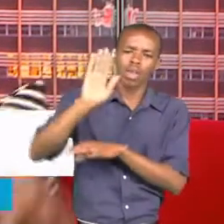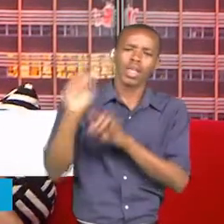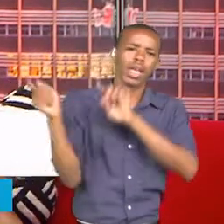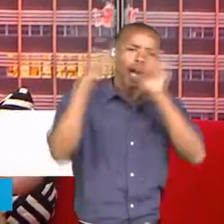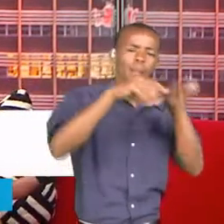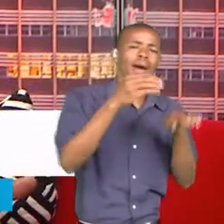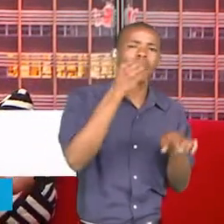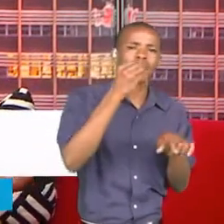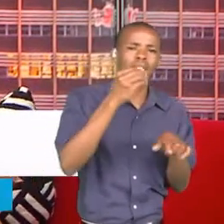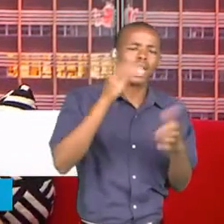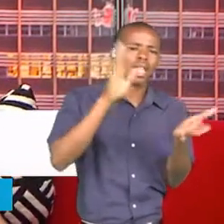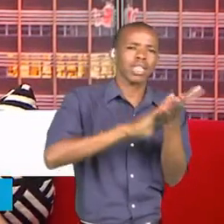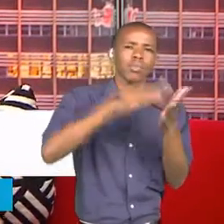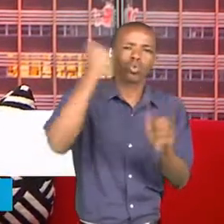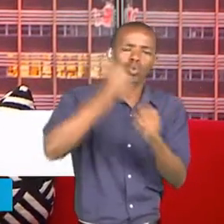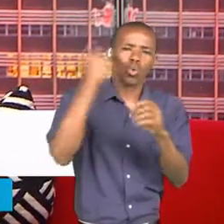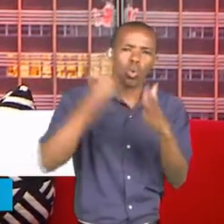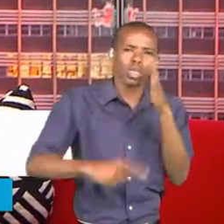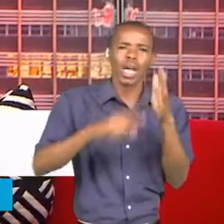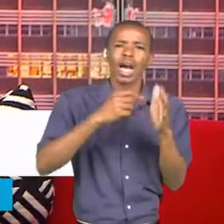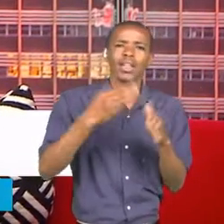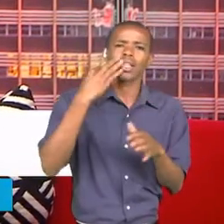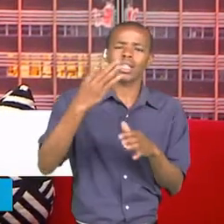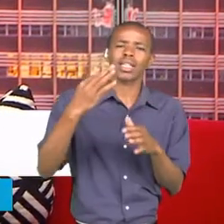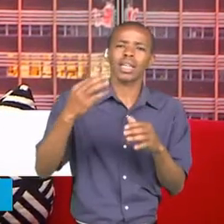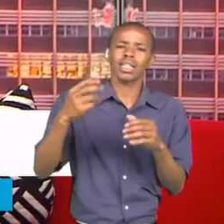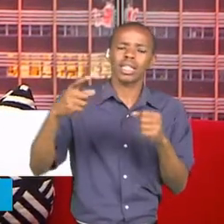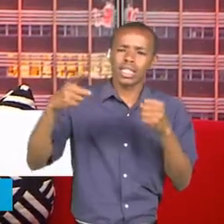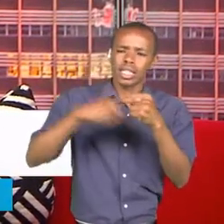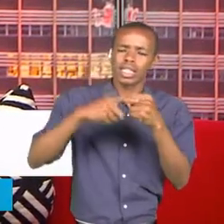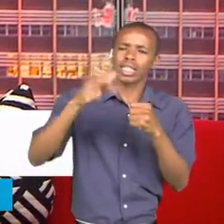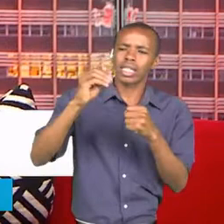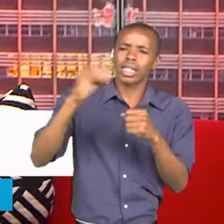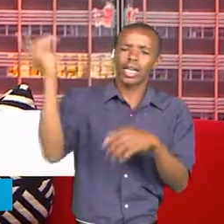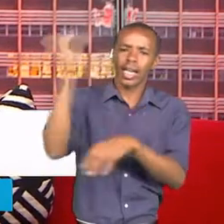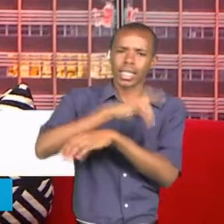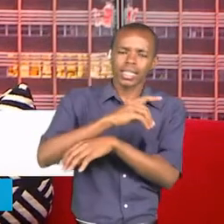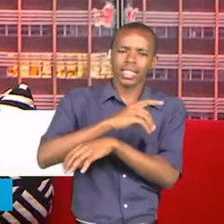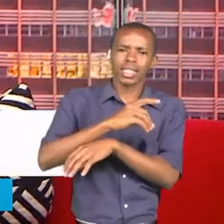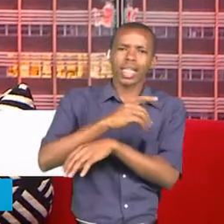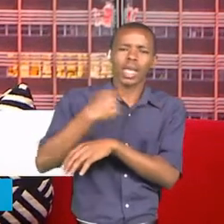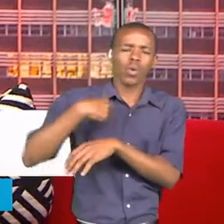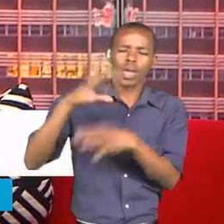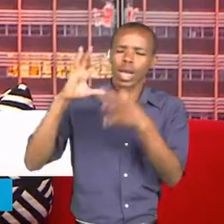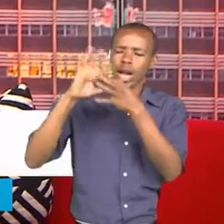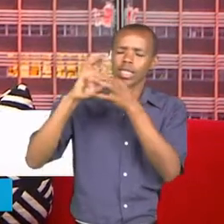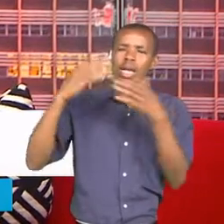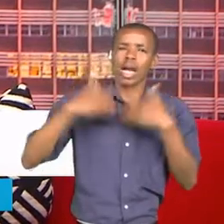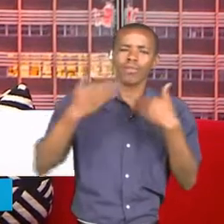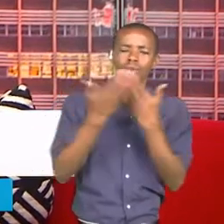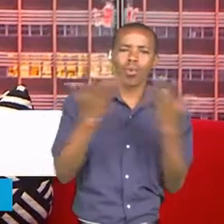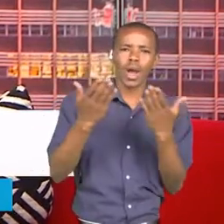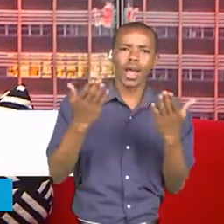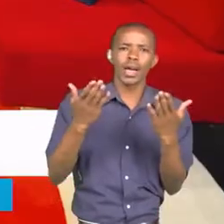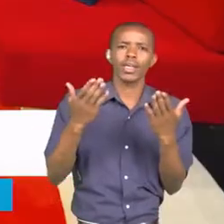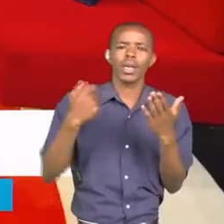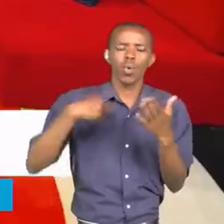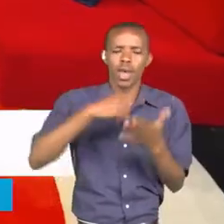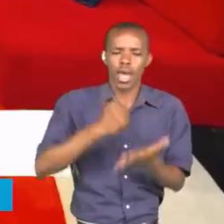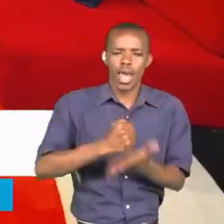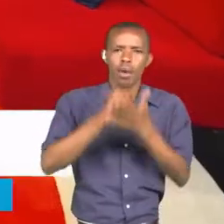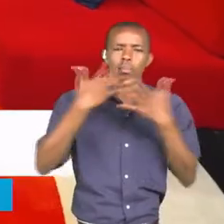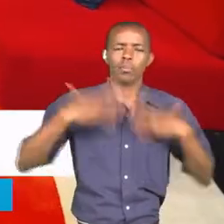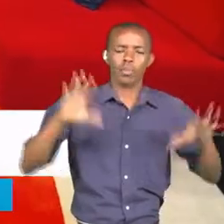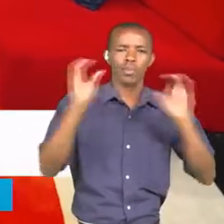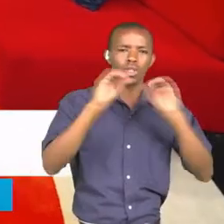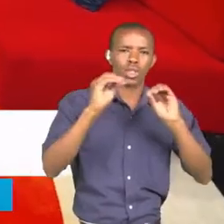eat. What are they supposed to do it's with the other 363 days of the year? Wow. So we have wow. a culture mm-hmm. where we don't help people.